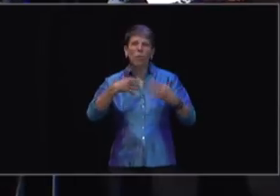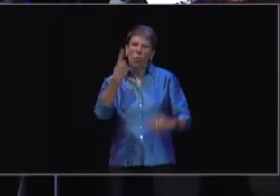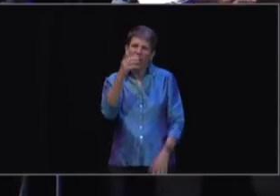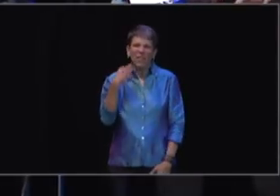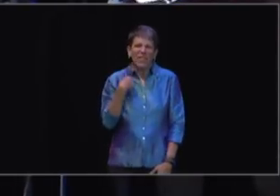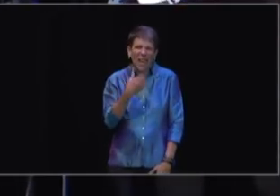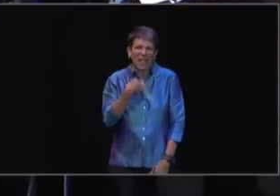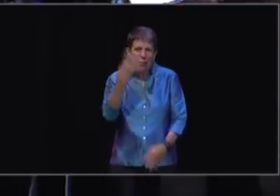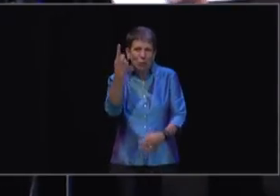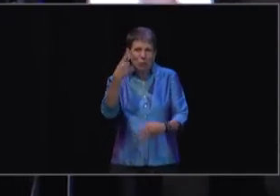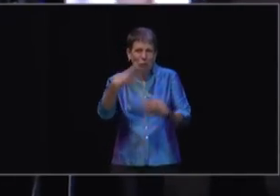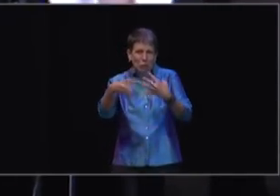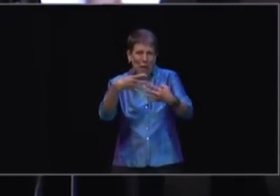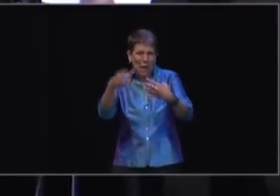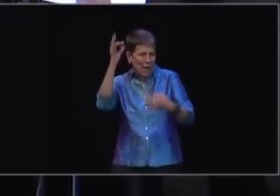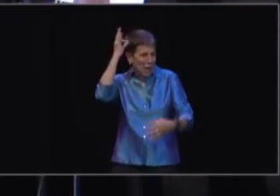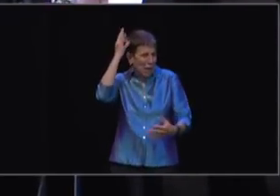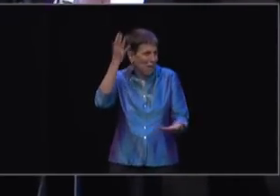hair.